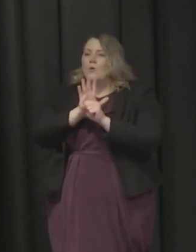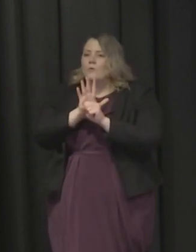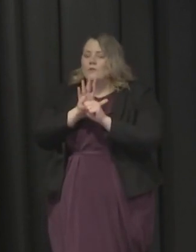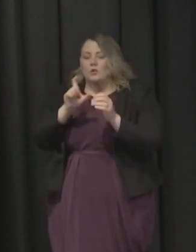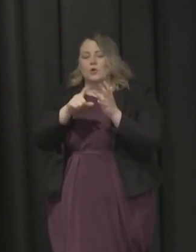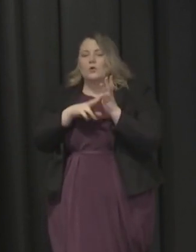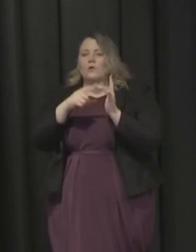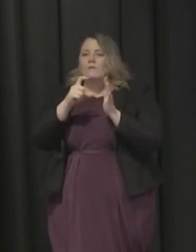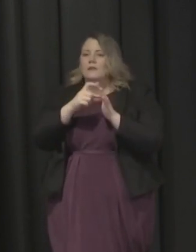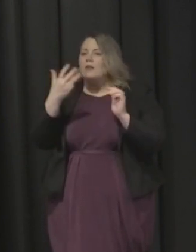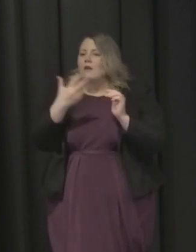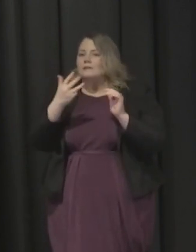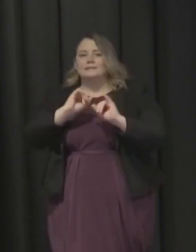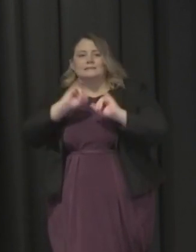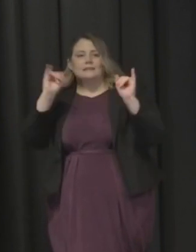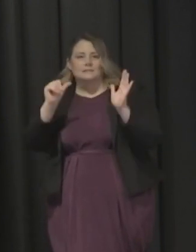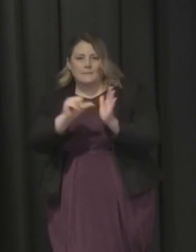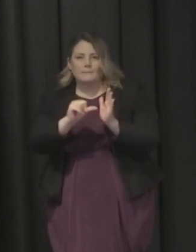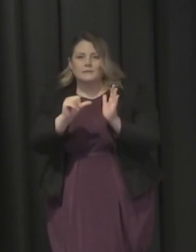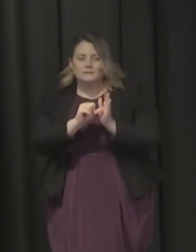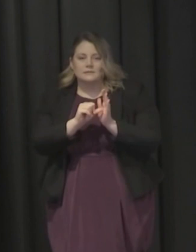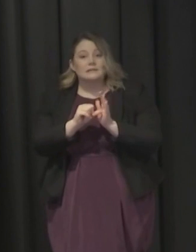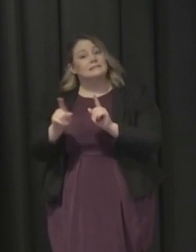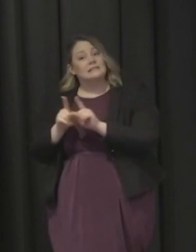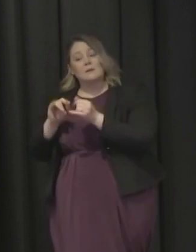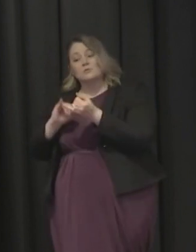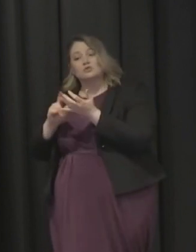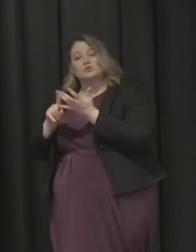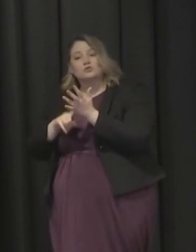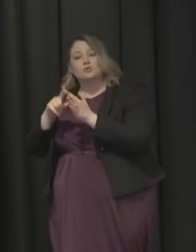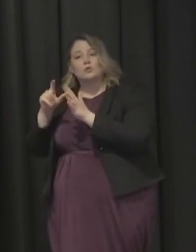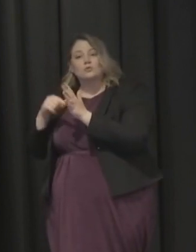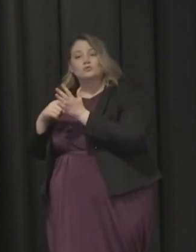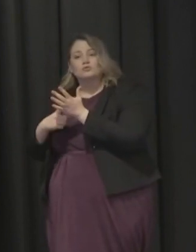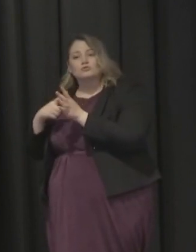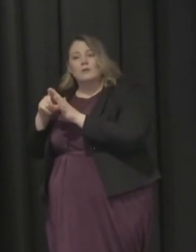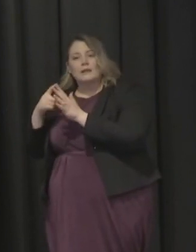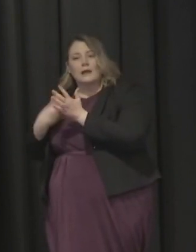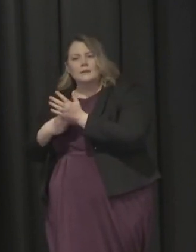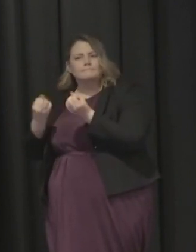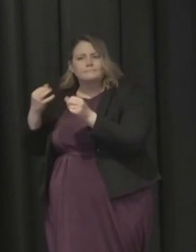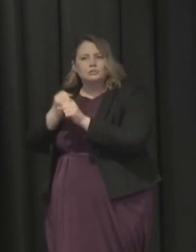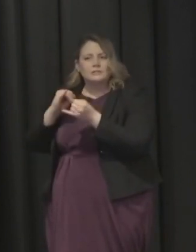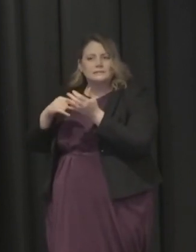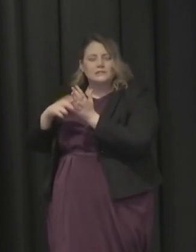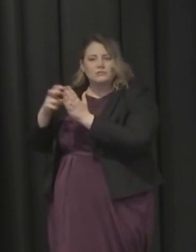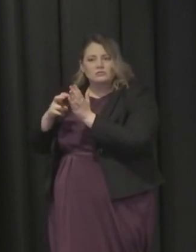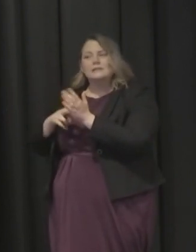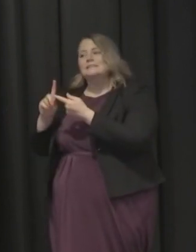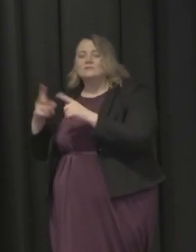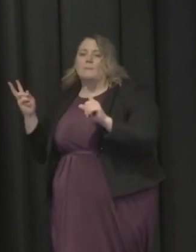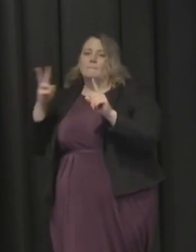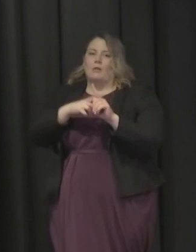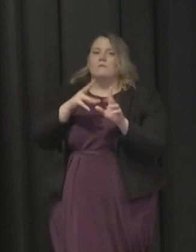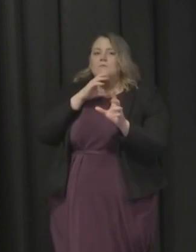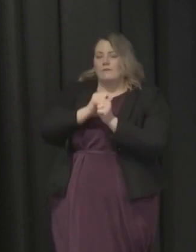going to step up and we're going to play our part in assisting this industry, but we are very, very unhappy that the Commonwealth Government broke